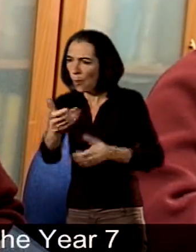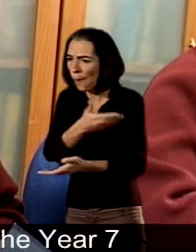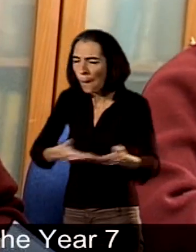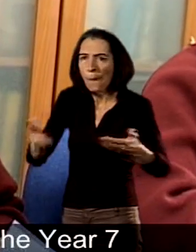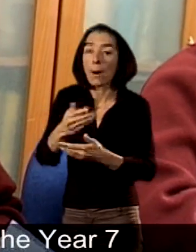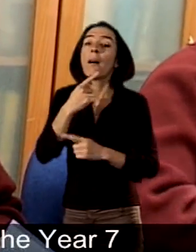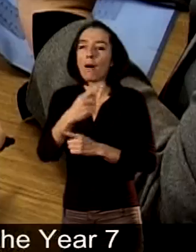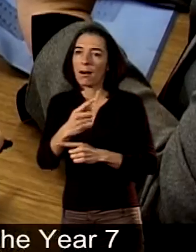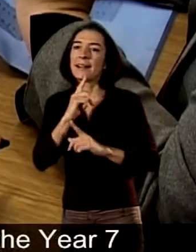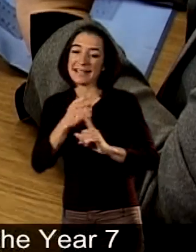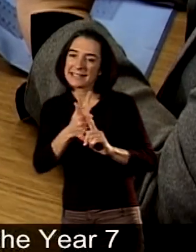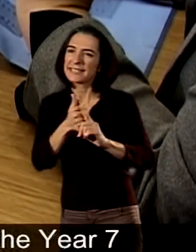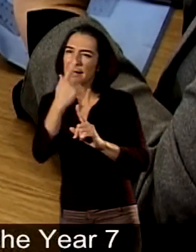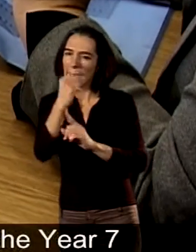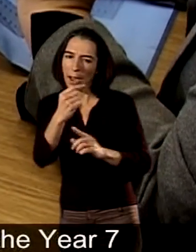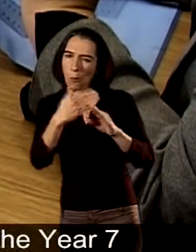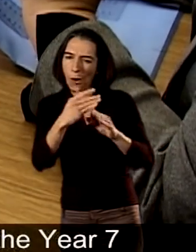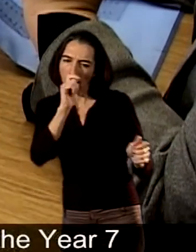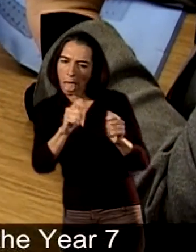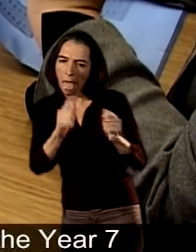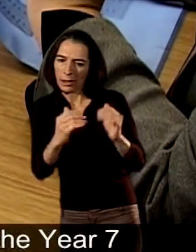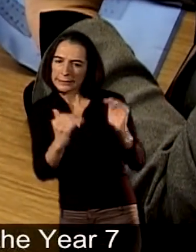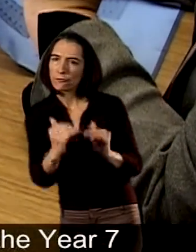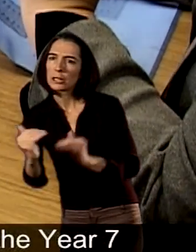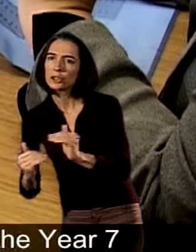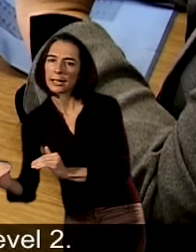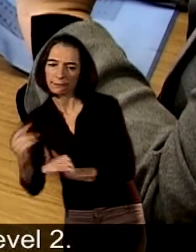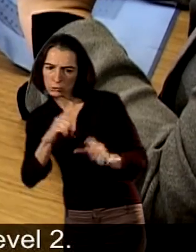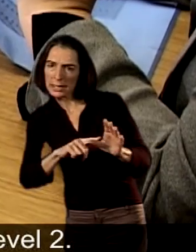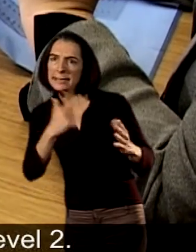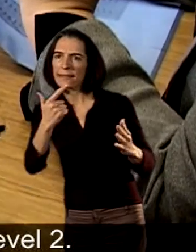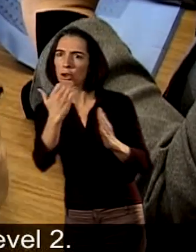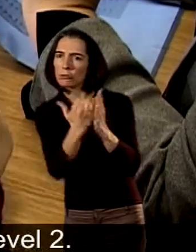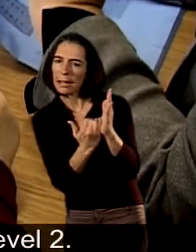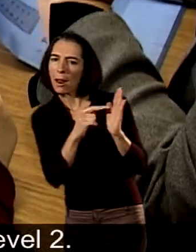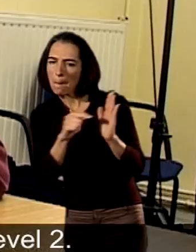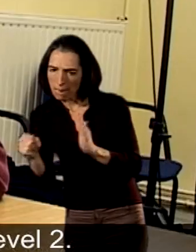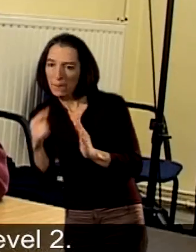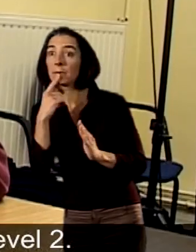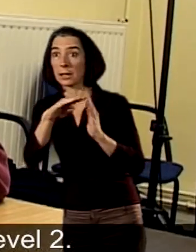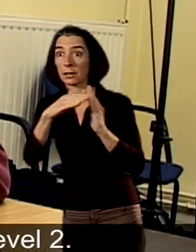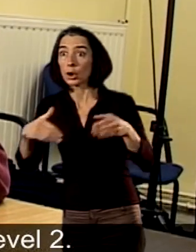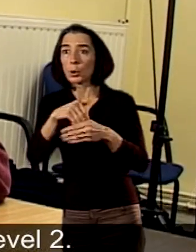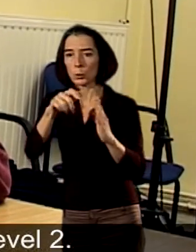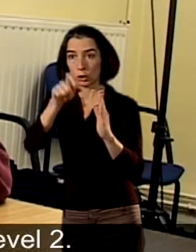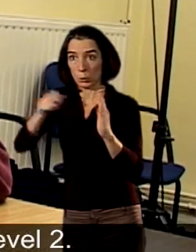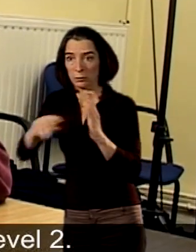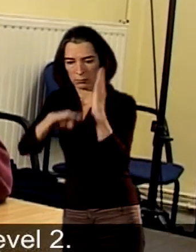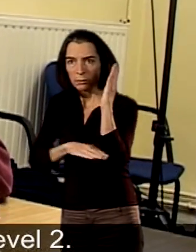teaching assistants team has differentiated the Year 7 curriculum for a wide range of students, including students working below Level